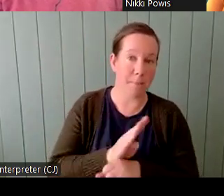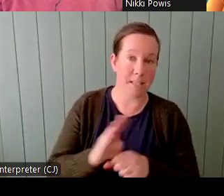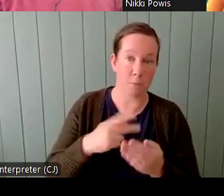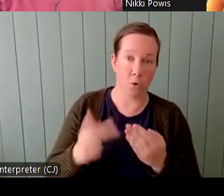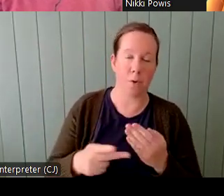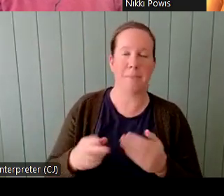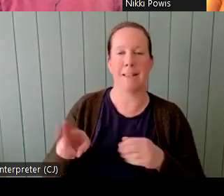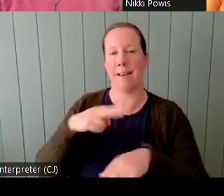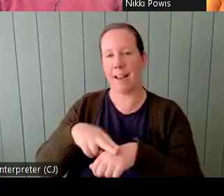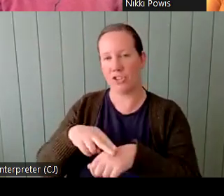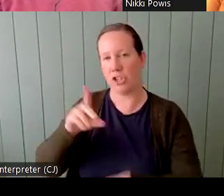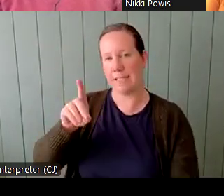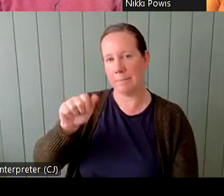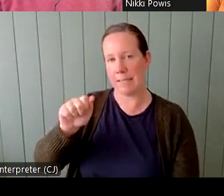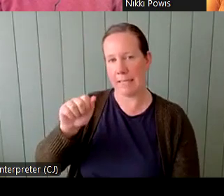Disability Institute.